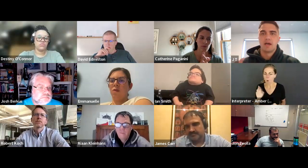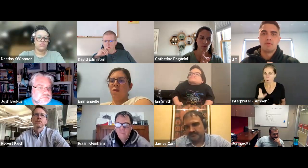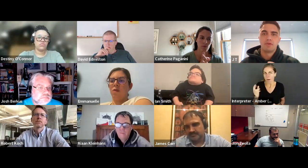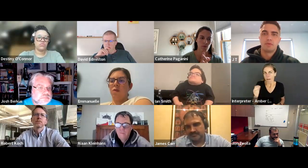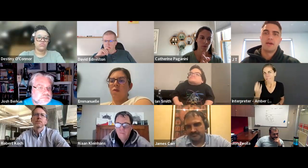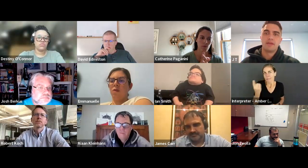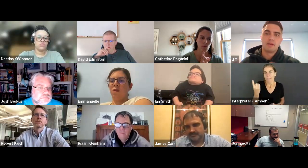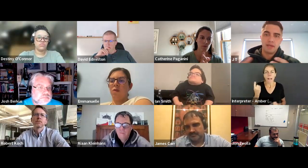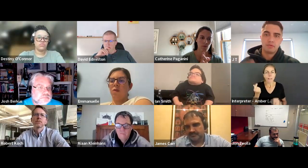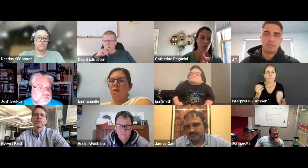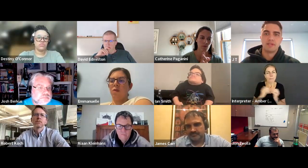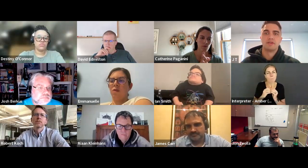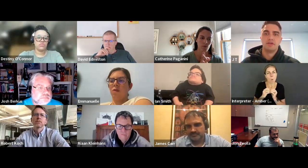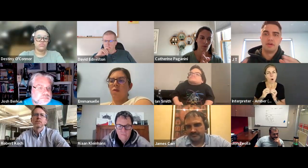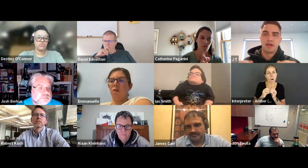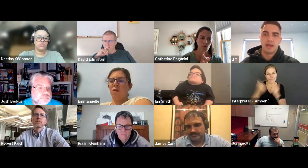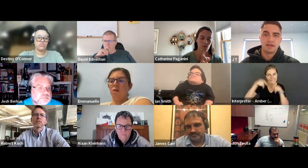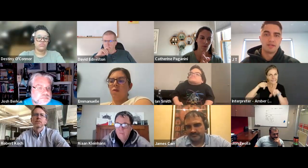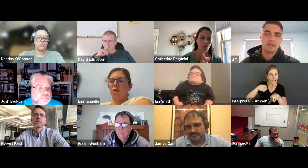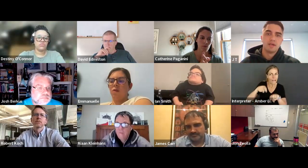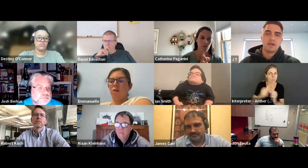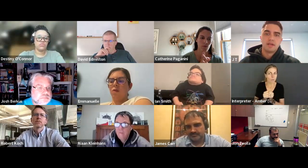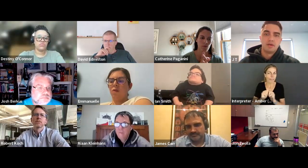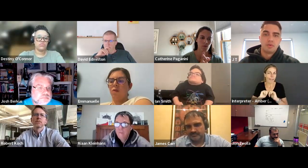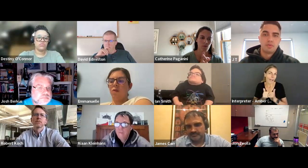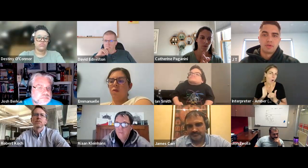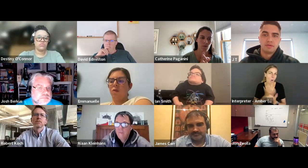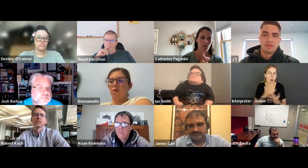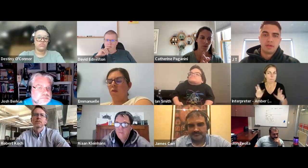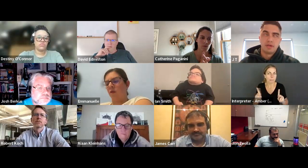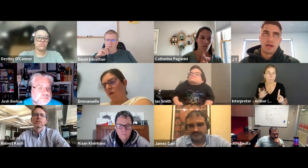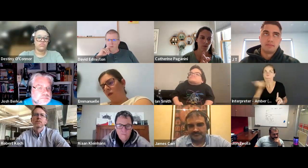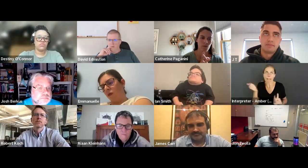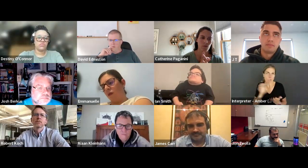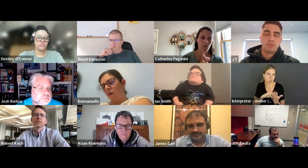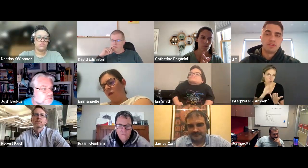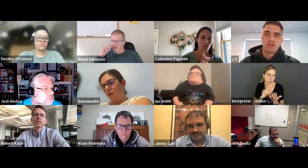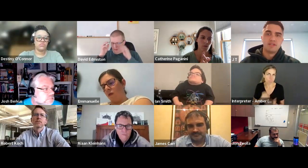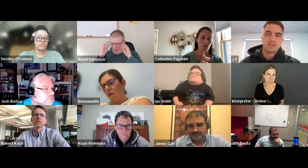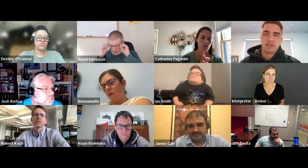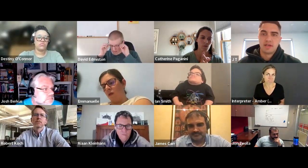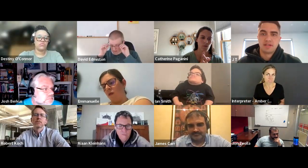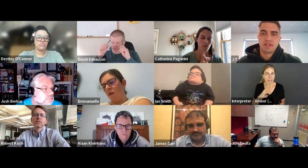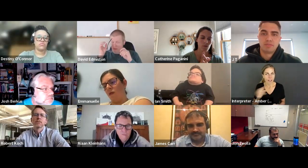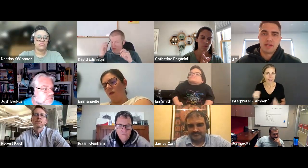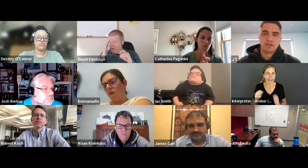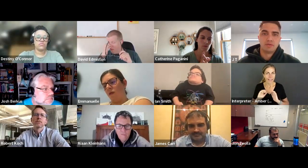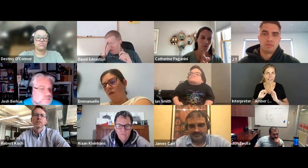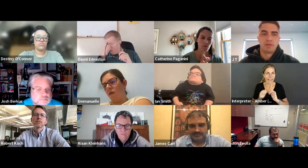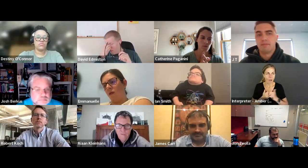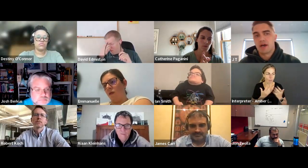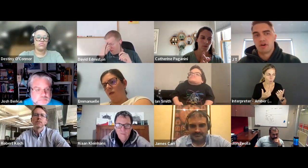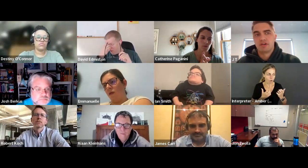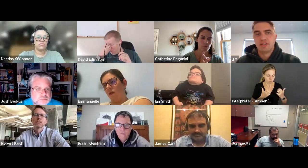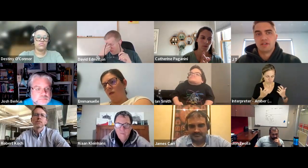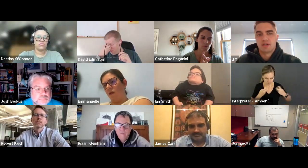consistent in alignment with the way that our people best learn and, you know, want to transition into the space at all,